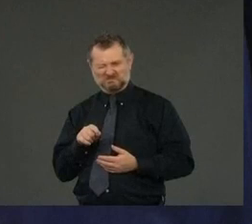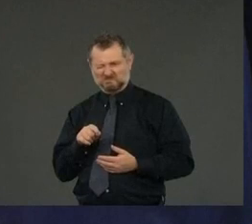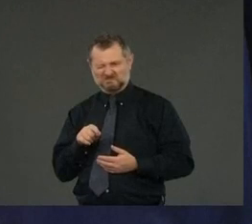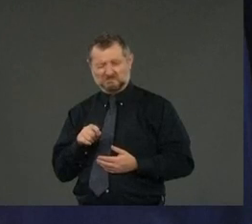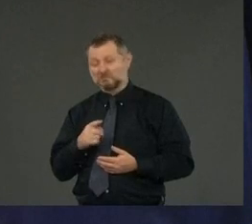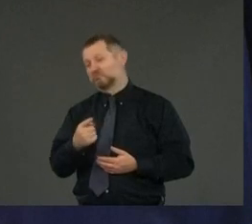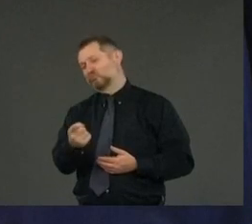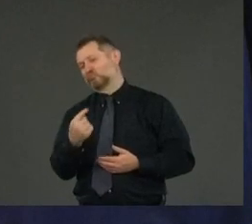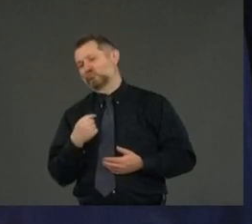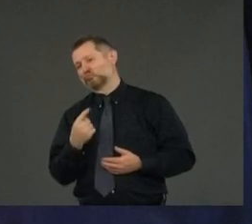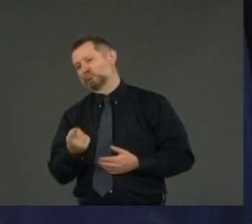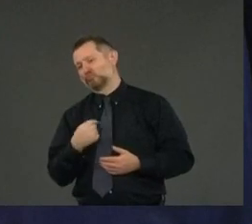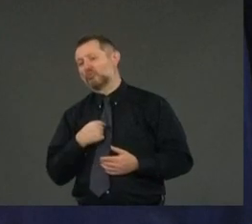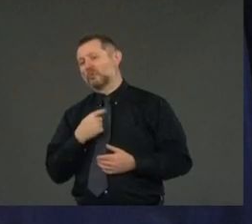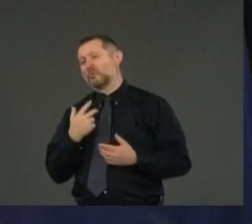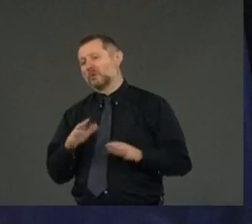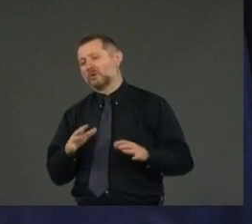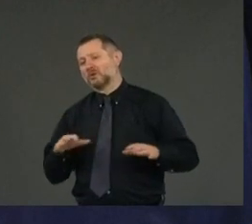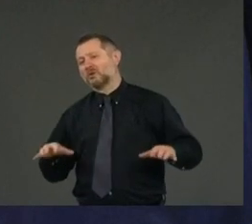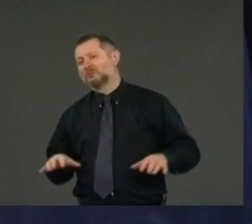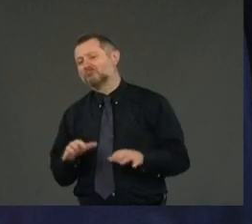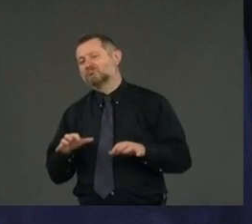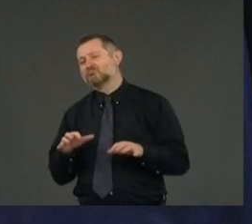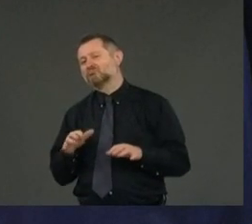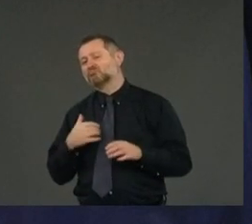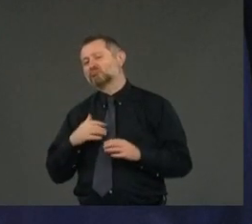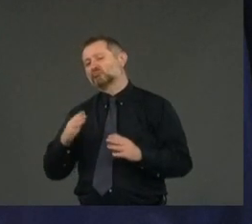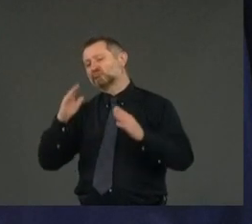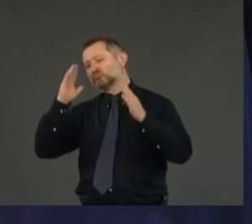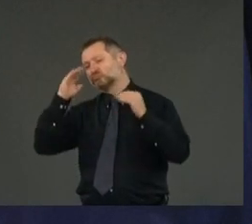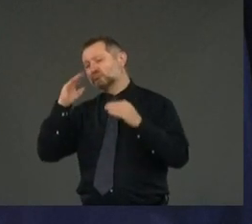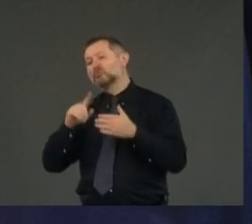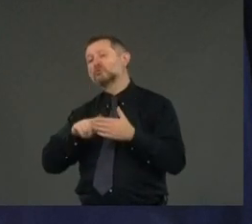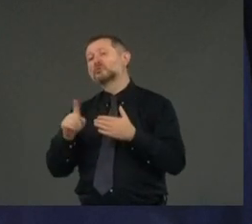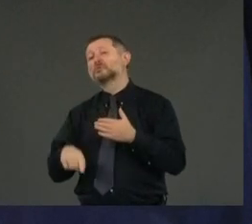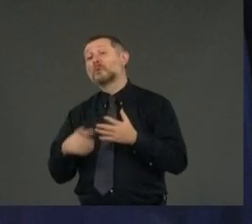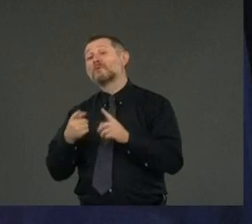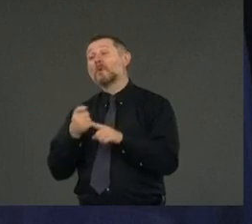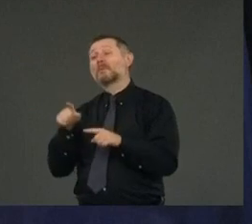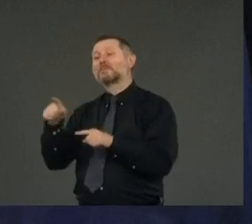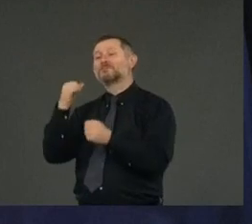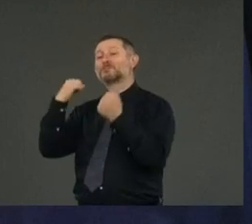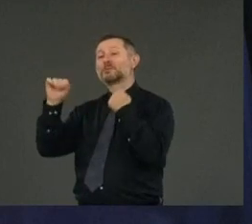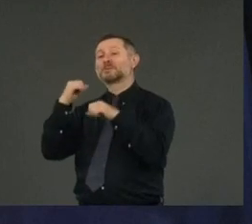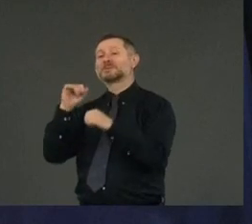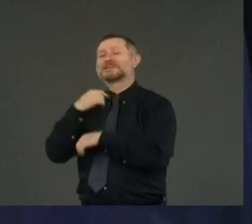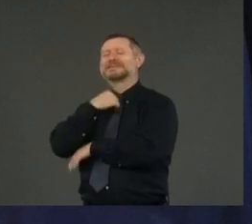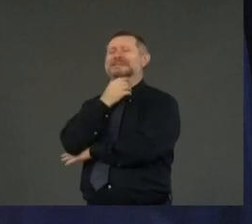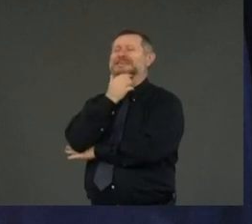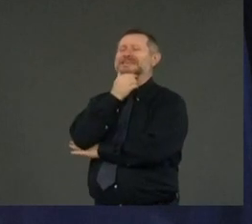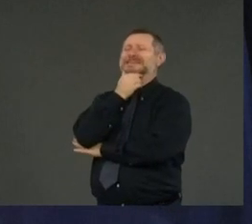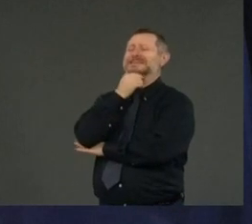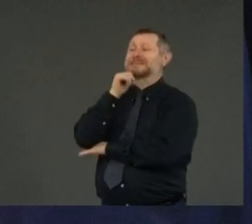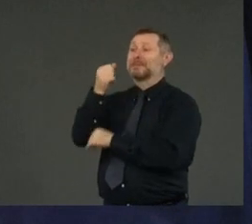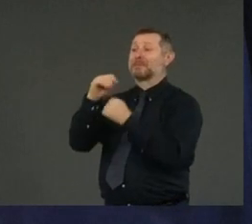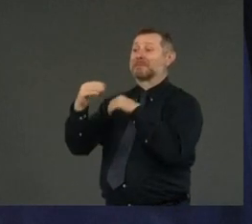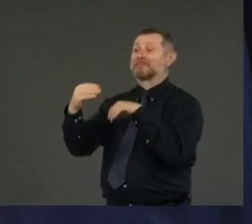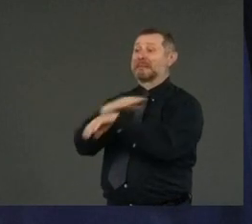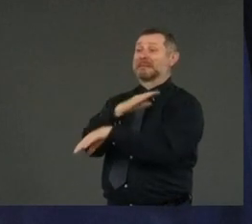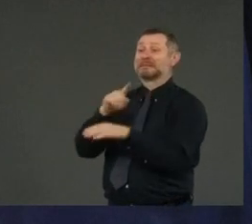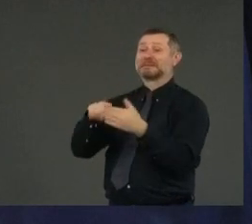I'm hoping we get lucky on the protests, by the time the protests happened, we